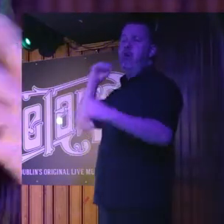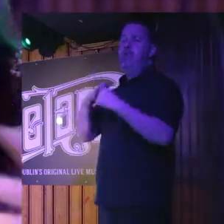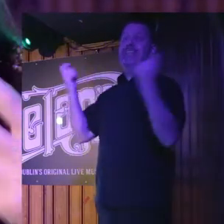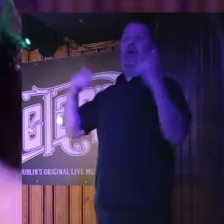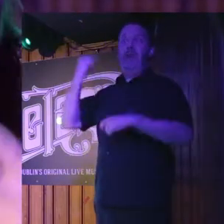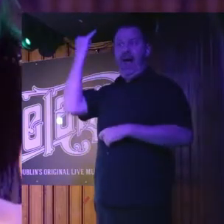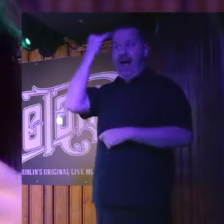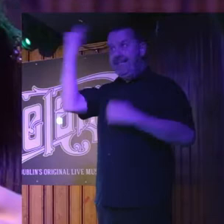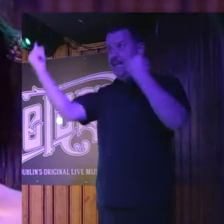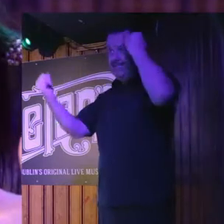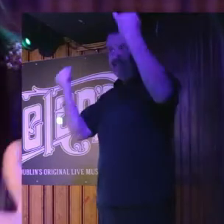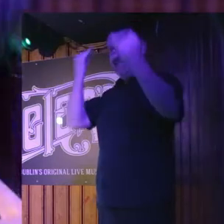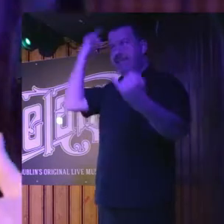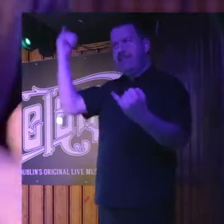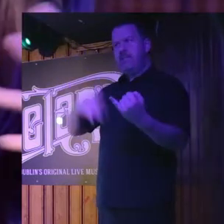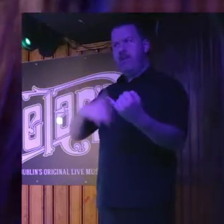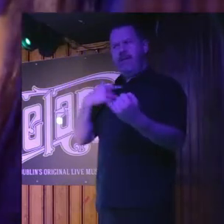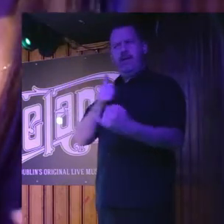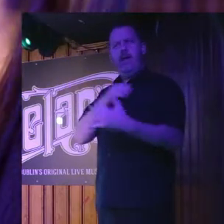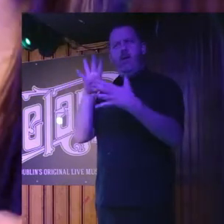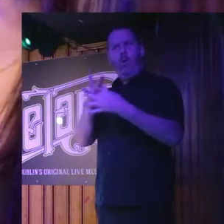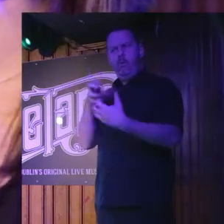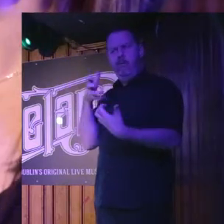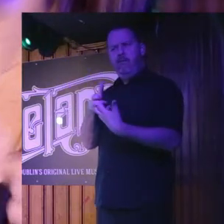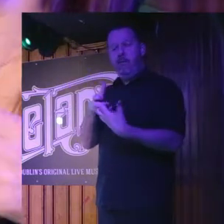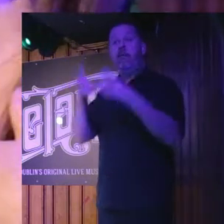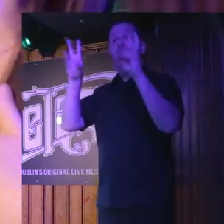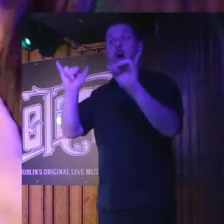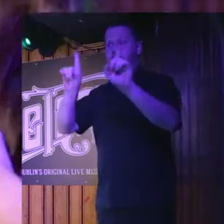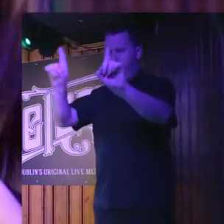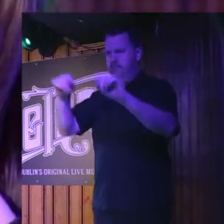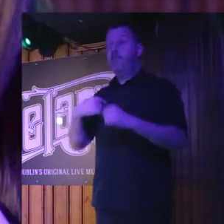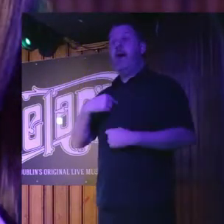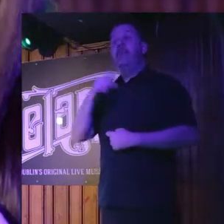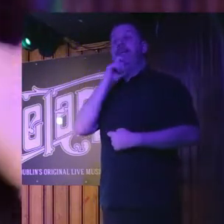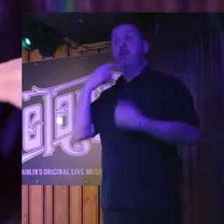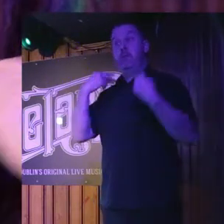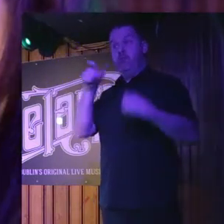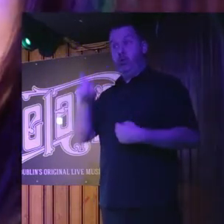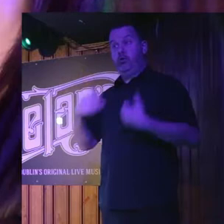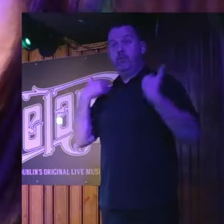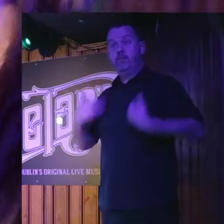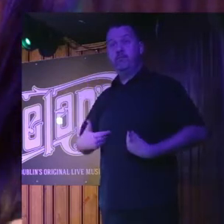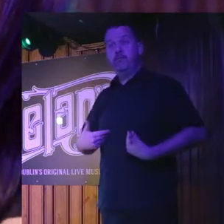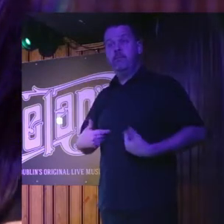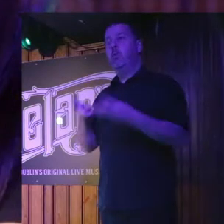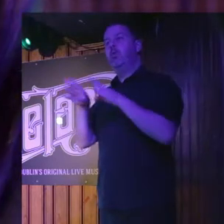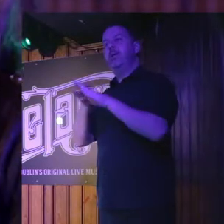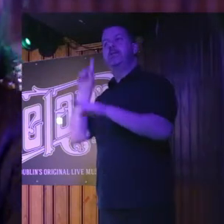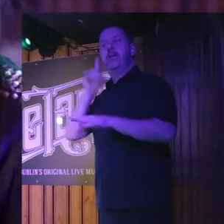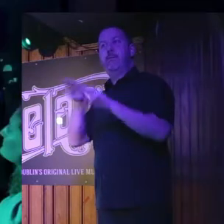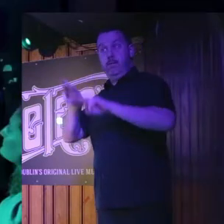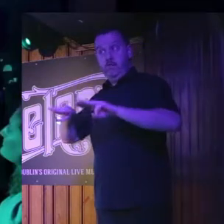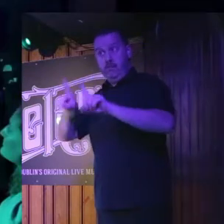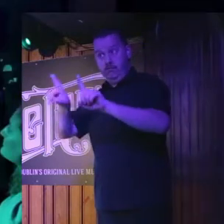person. In a way, I kind of feel right at home. What do I mean by this? I am a hearing person and I work with deaf people,